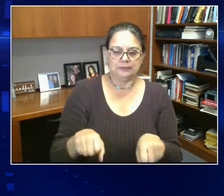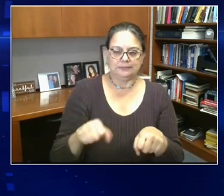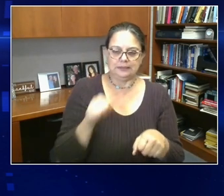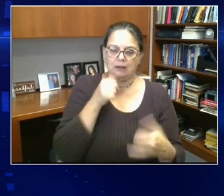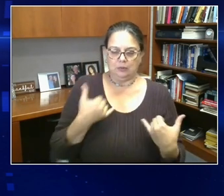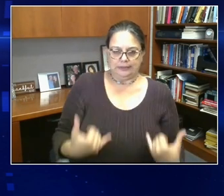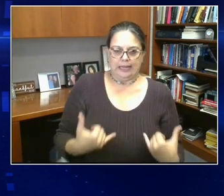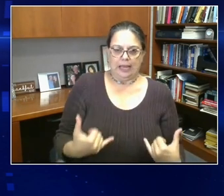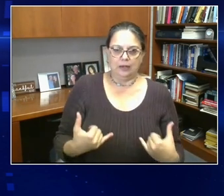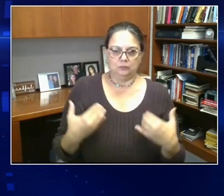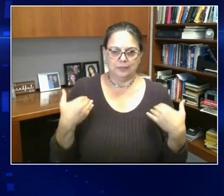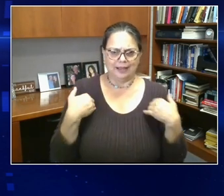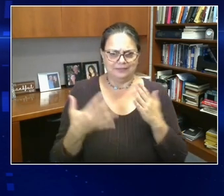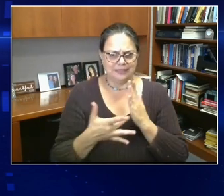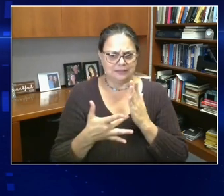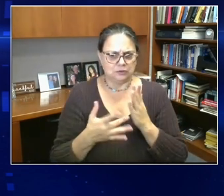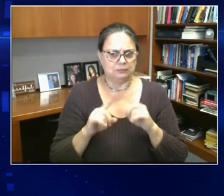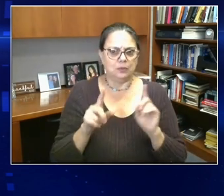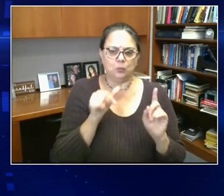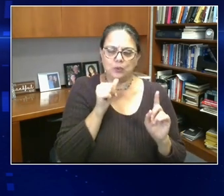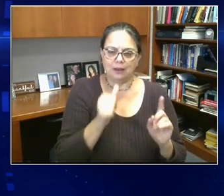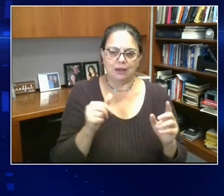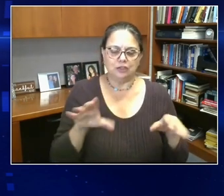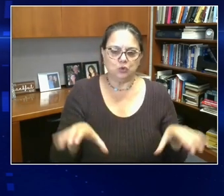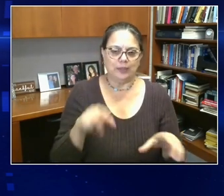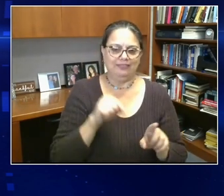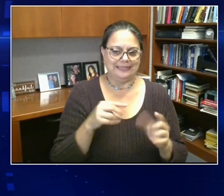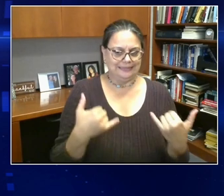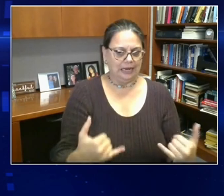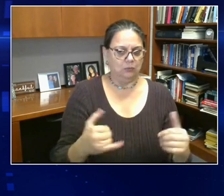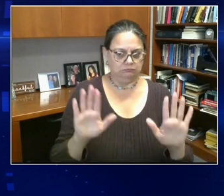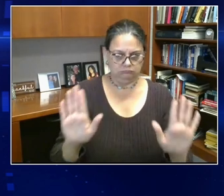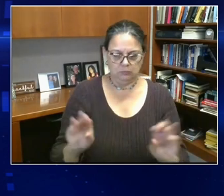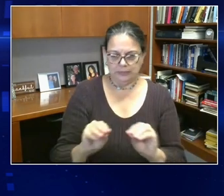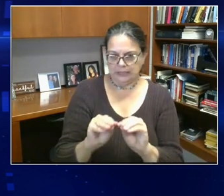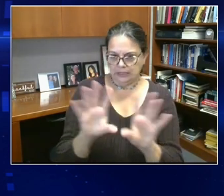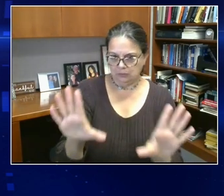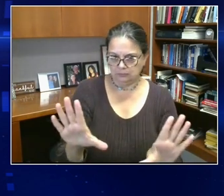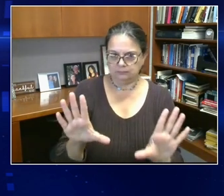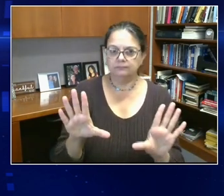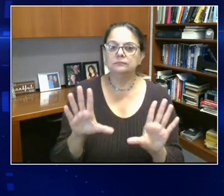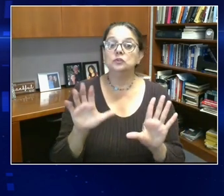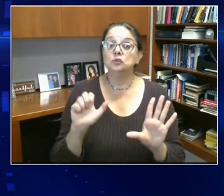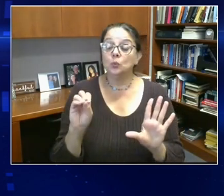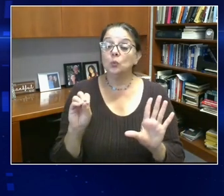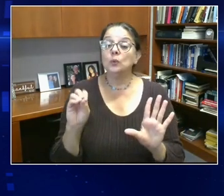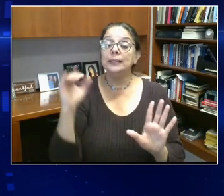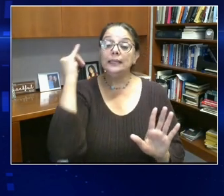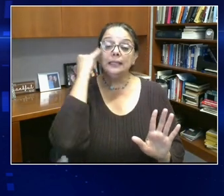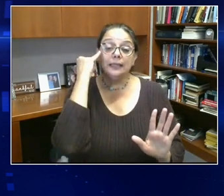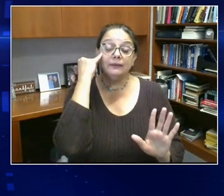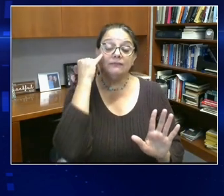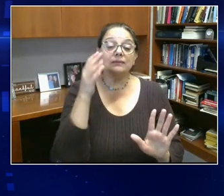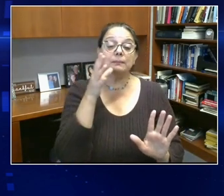utero that it possesses a deafness-linked gene. Now, while such technology currently does exist, let me